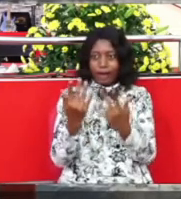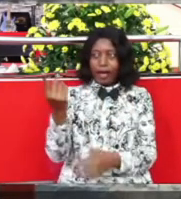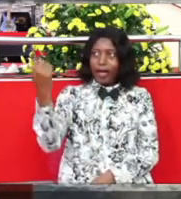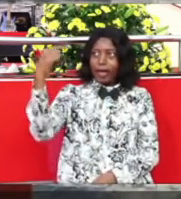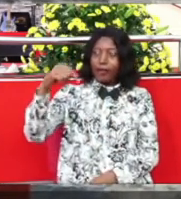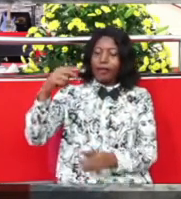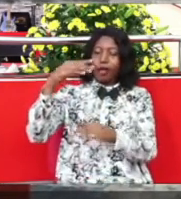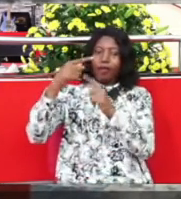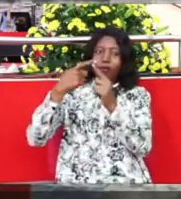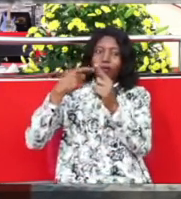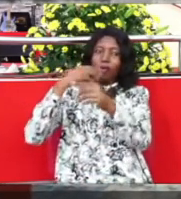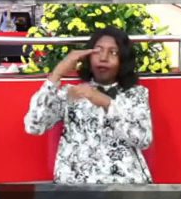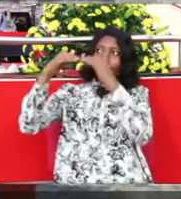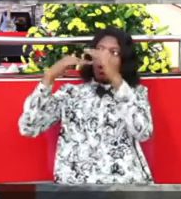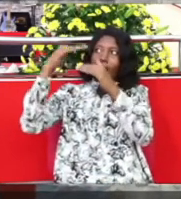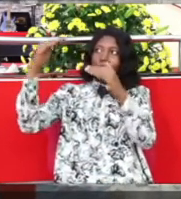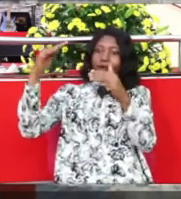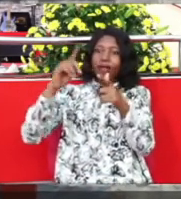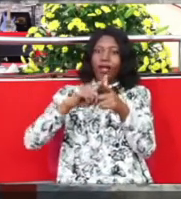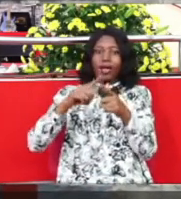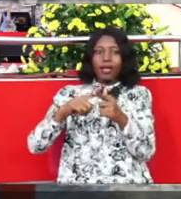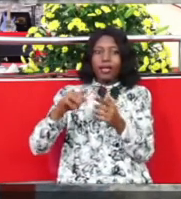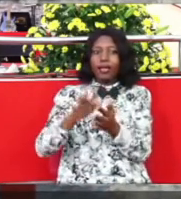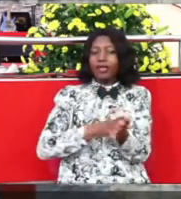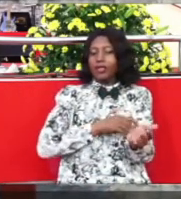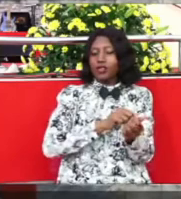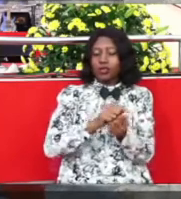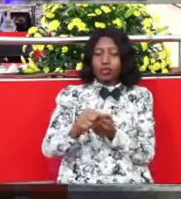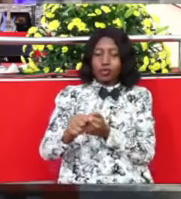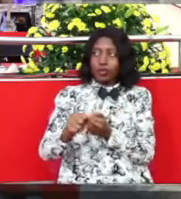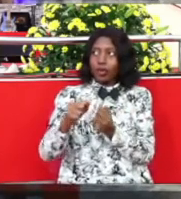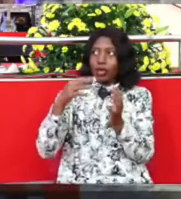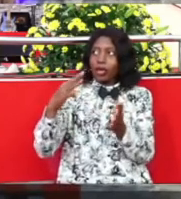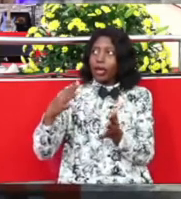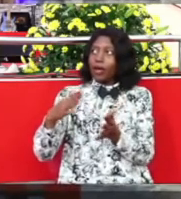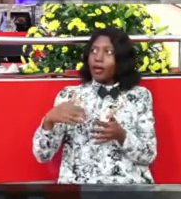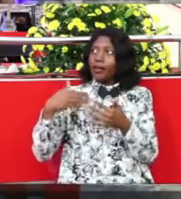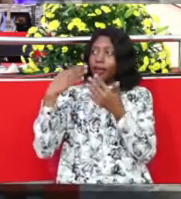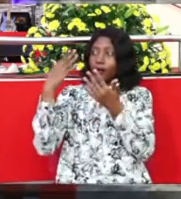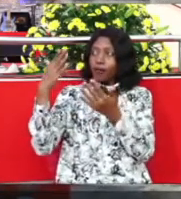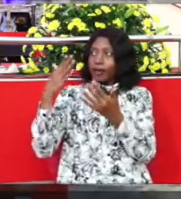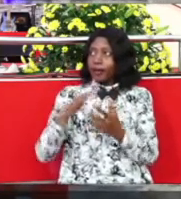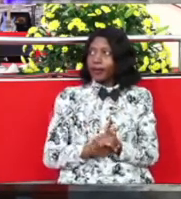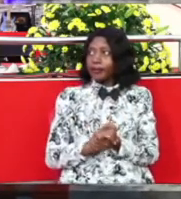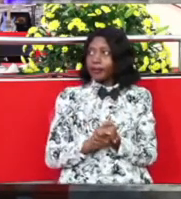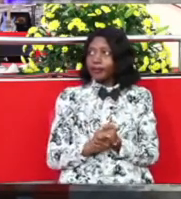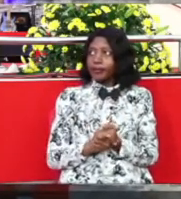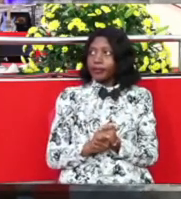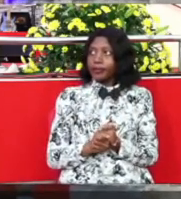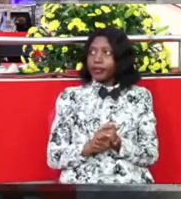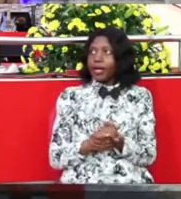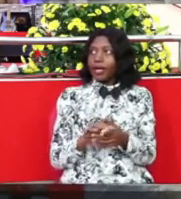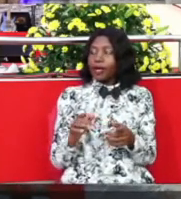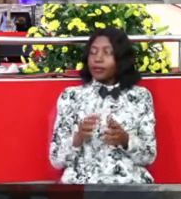Moto ukatoka juu mbinguni and consumed the burnt offering. Na ukaweza kuweza kuitumia ile dhabihu iliyochomwa and the